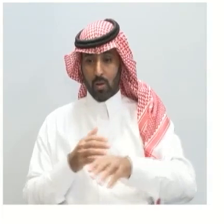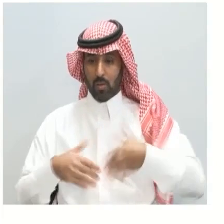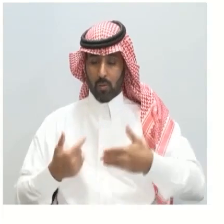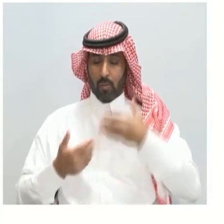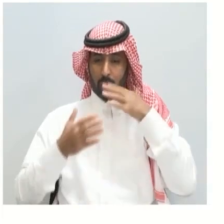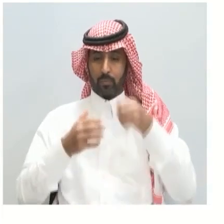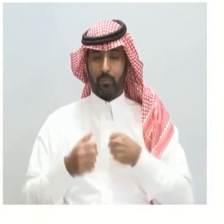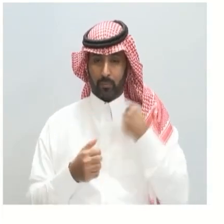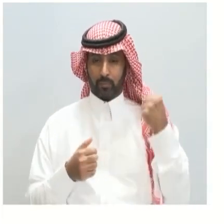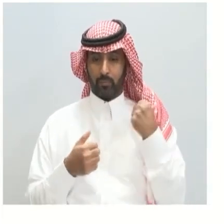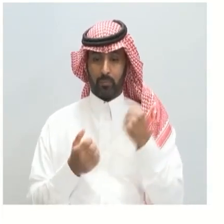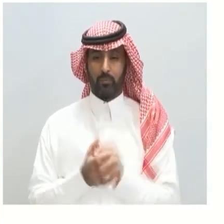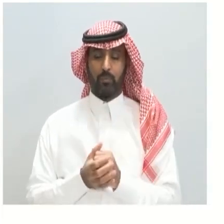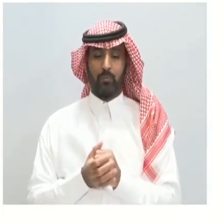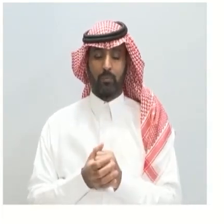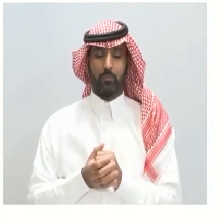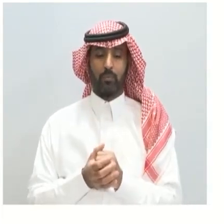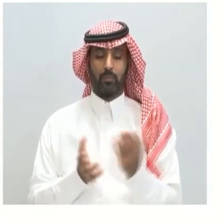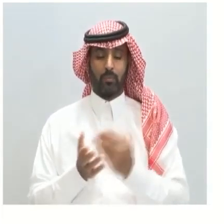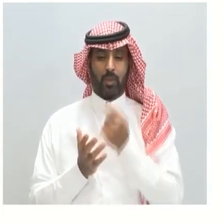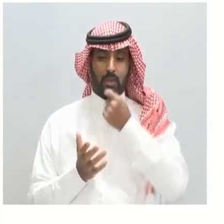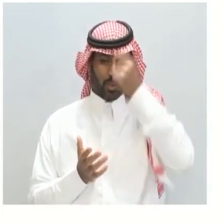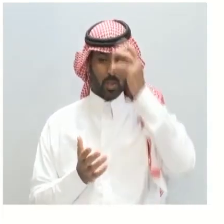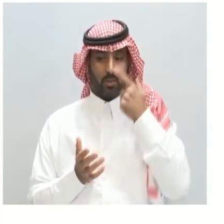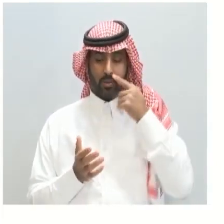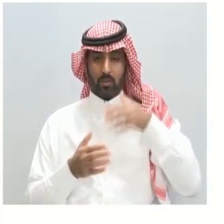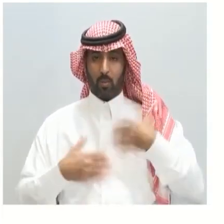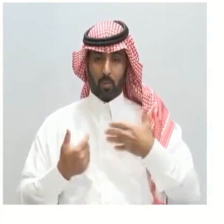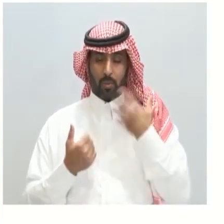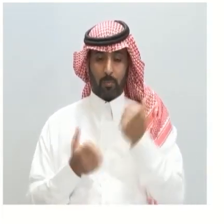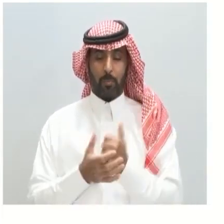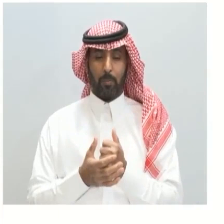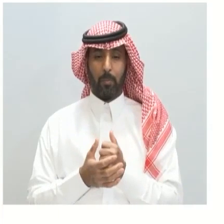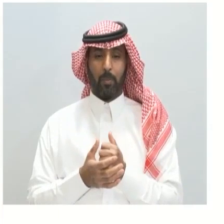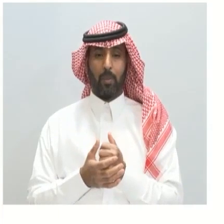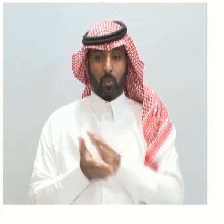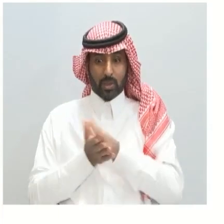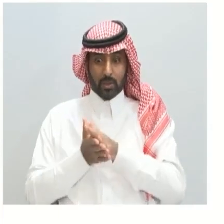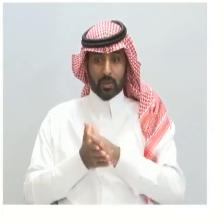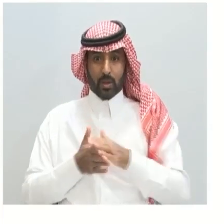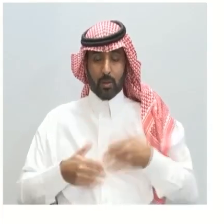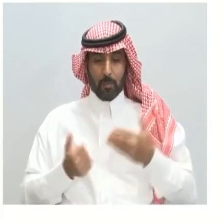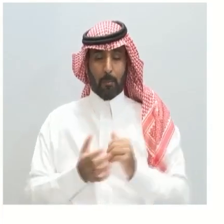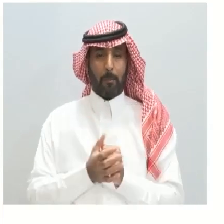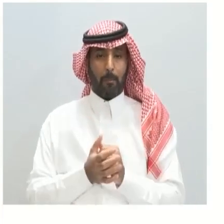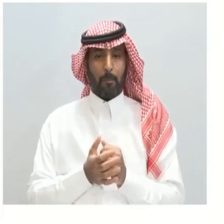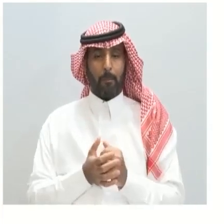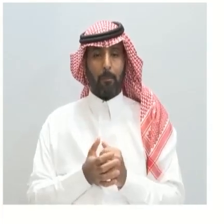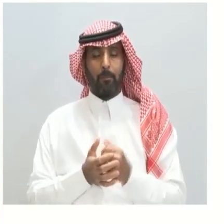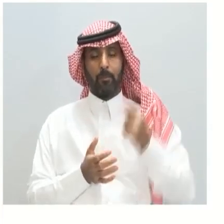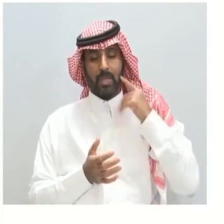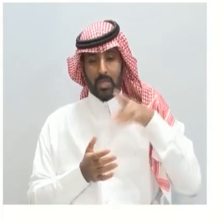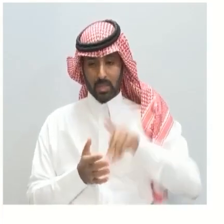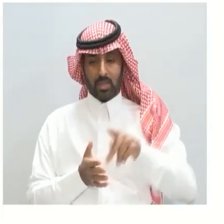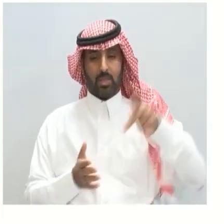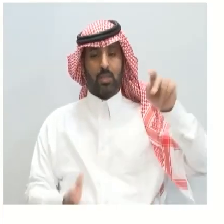an exciting sport. The adjective here is exciting. What is exciting? So the answer is